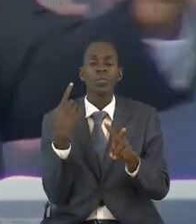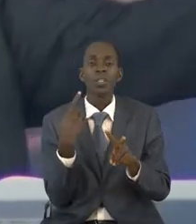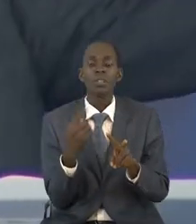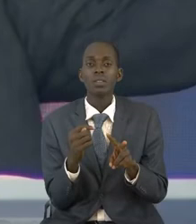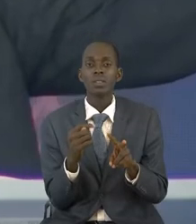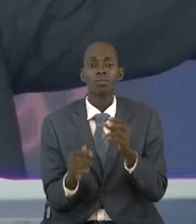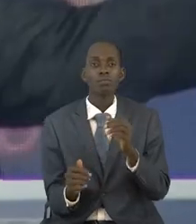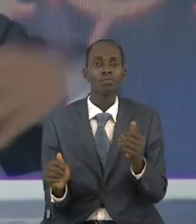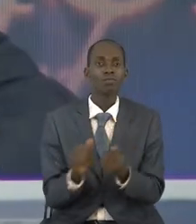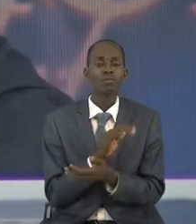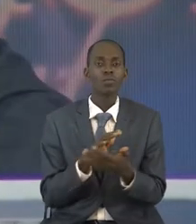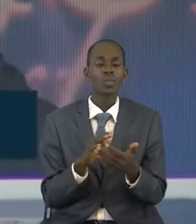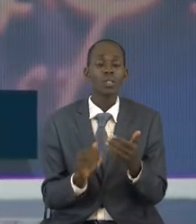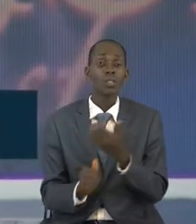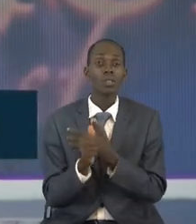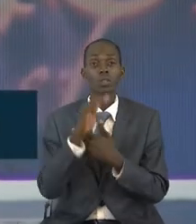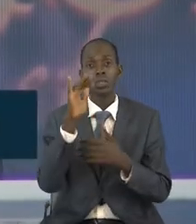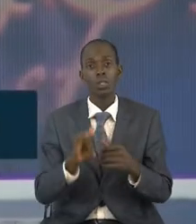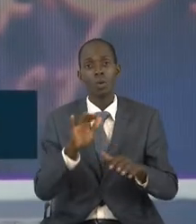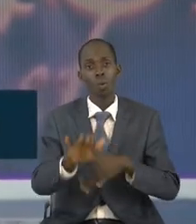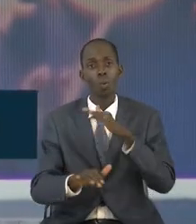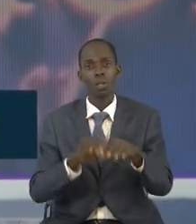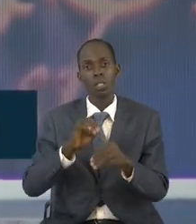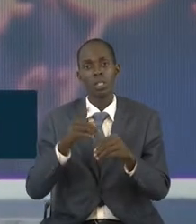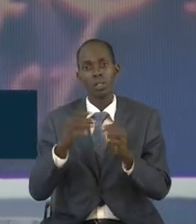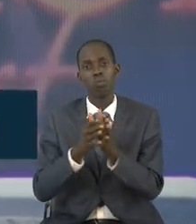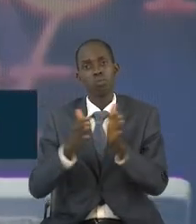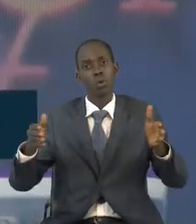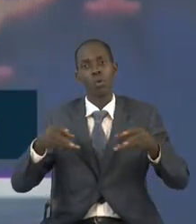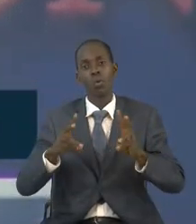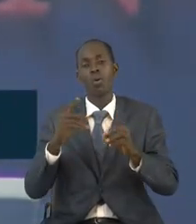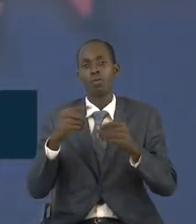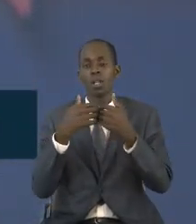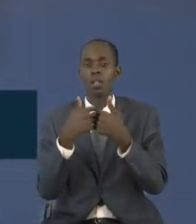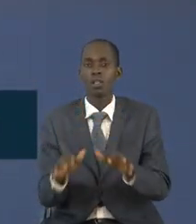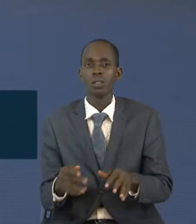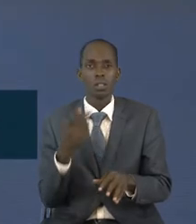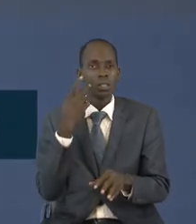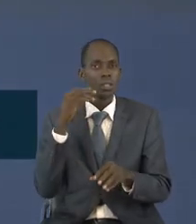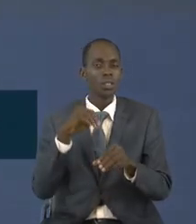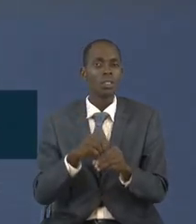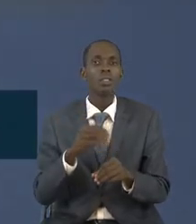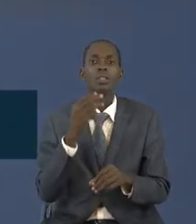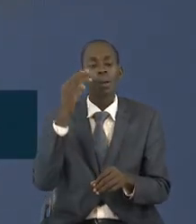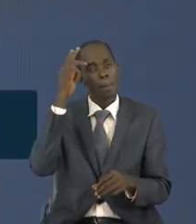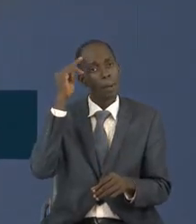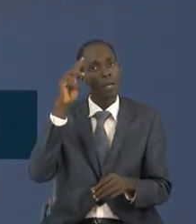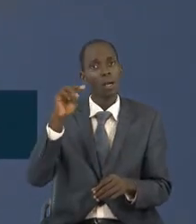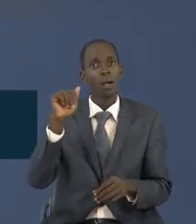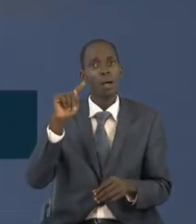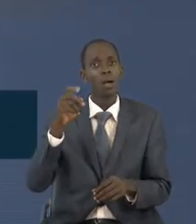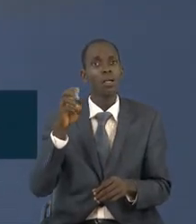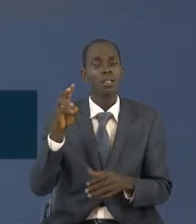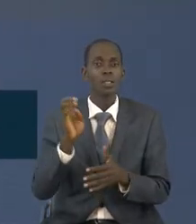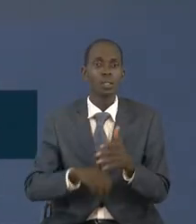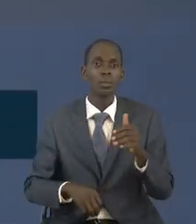the broad way of the lost. Look at that verse 13 again in Matthew chapter 7, verse 13.